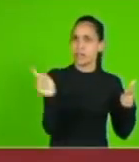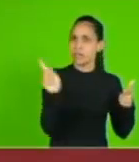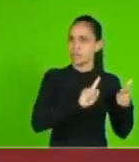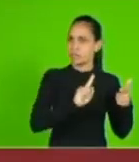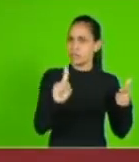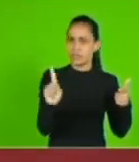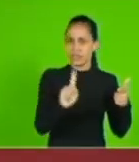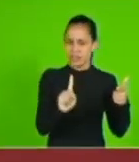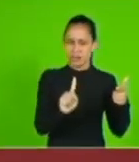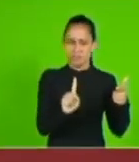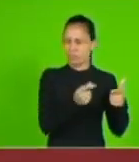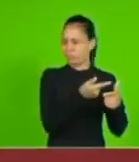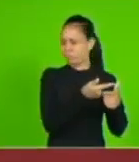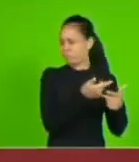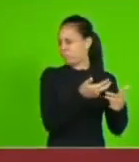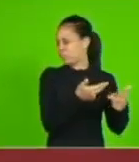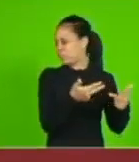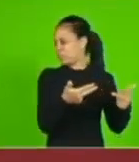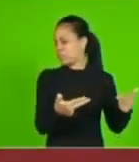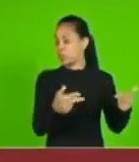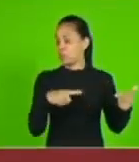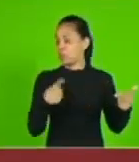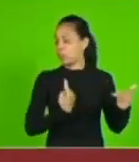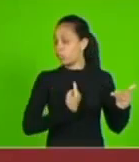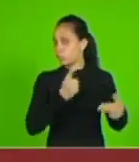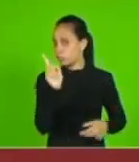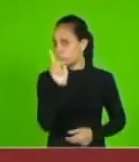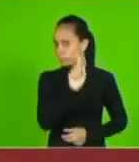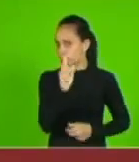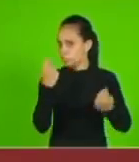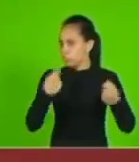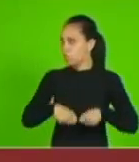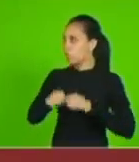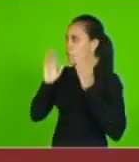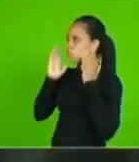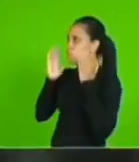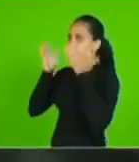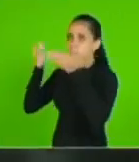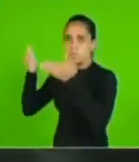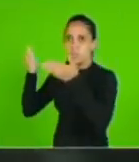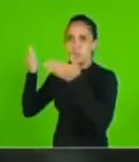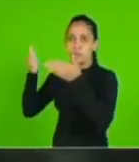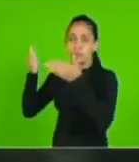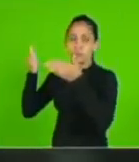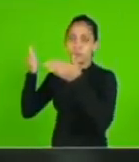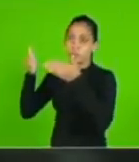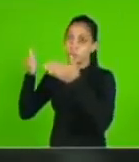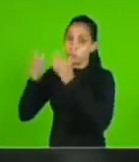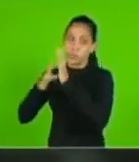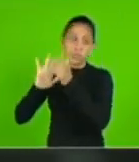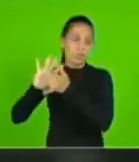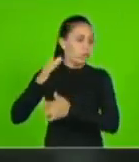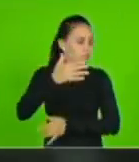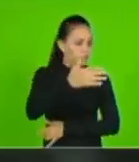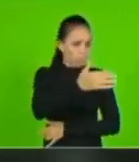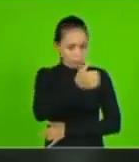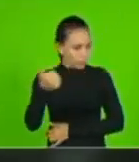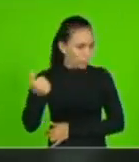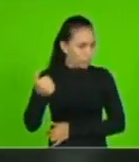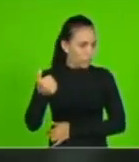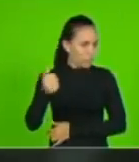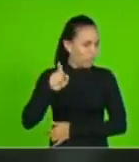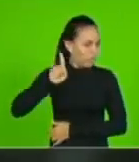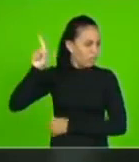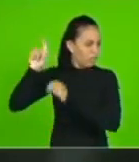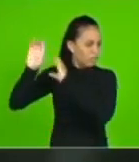face. We cannot look to the circumstance. We can't. The Lord tonight is calling, come, because everything is